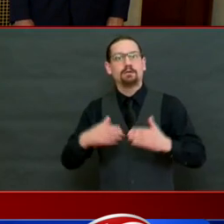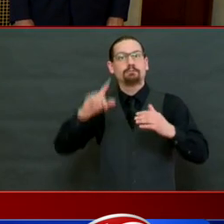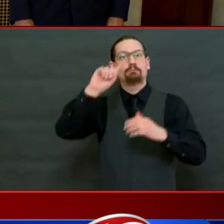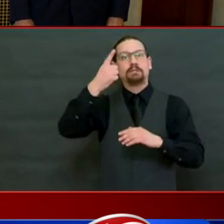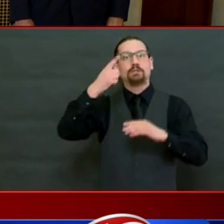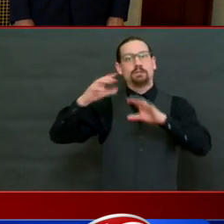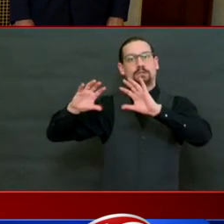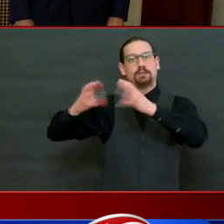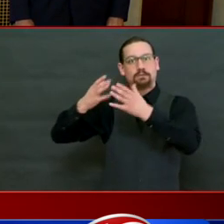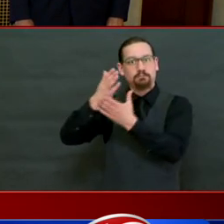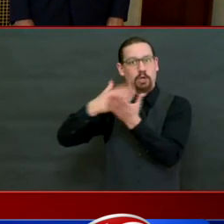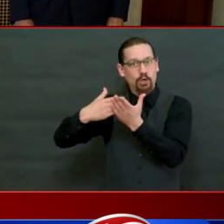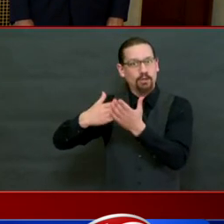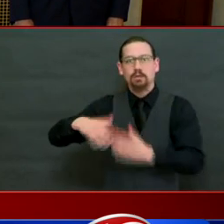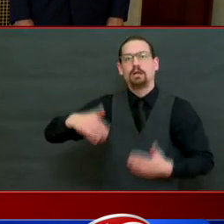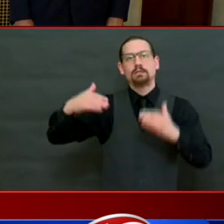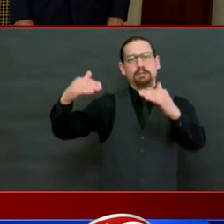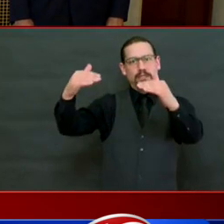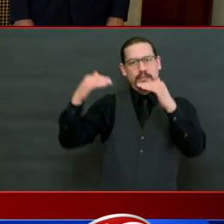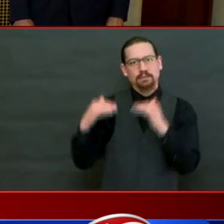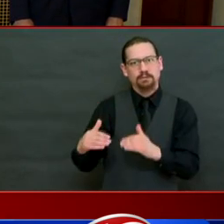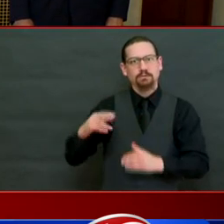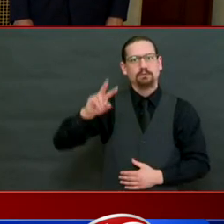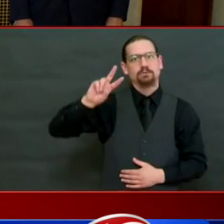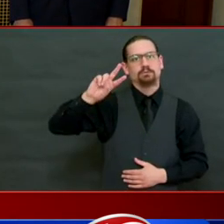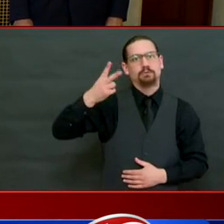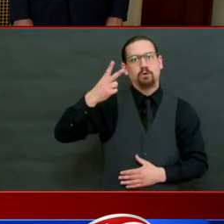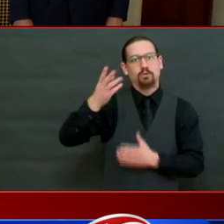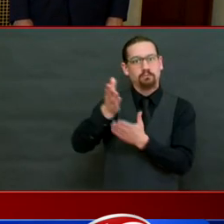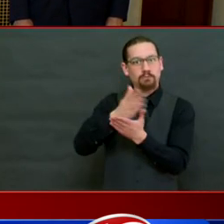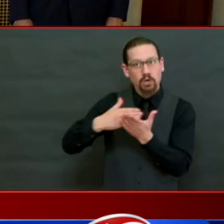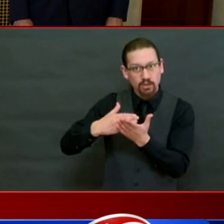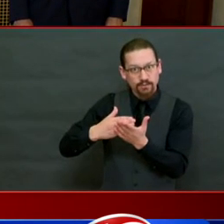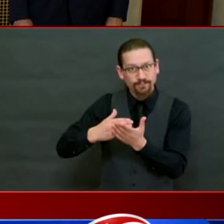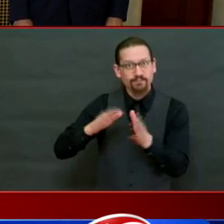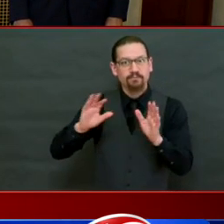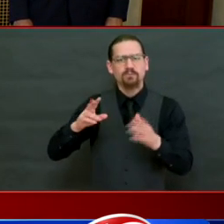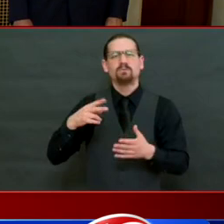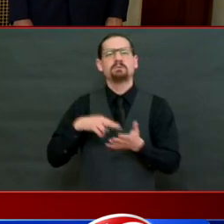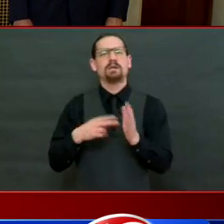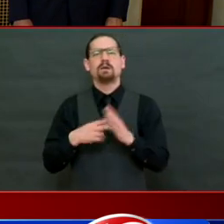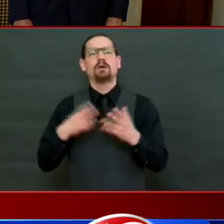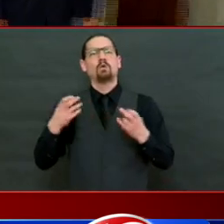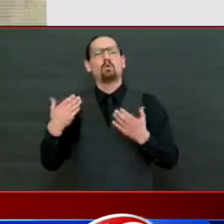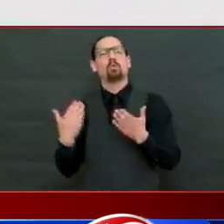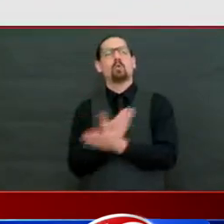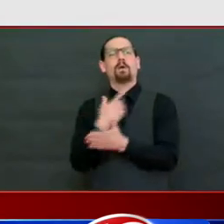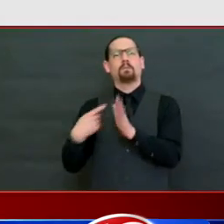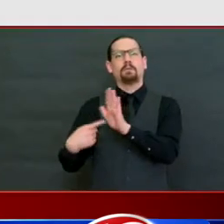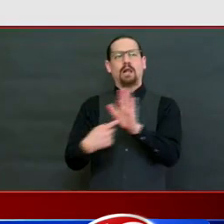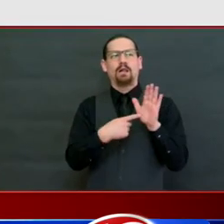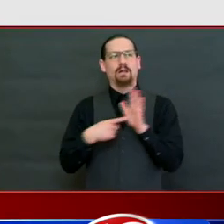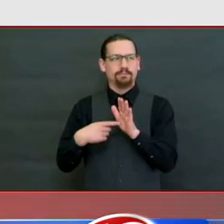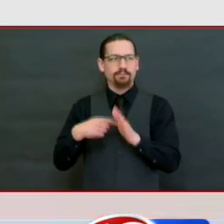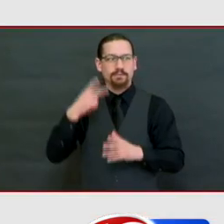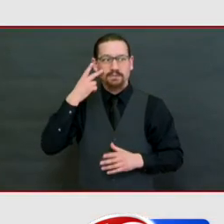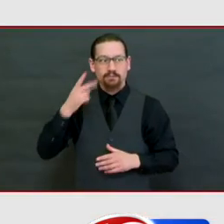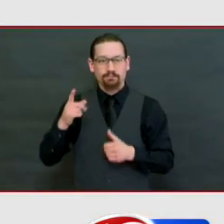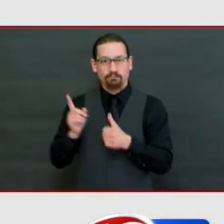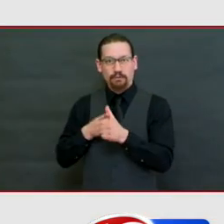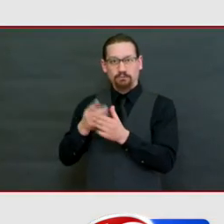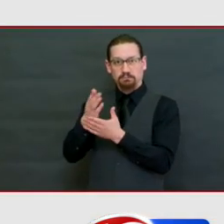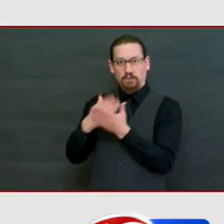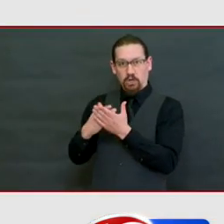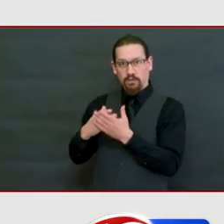models for businesses. More businesses will be open, restrictions will be further relaxed, you'll be able to go out to eat